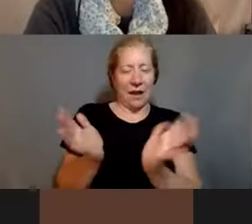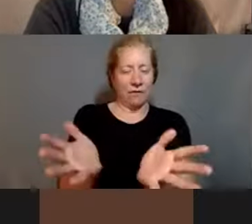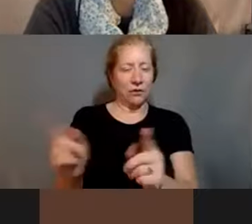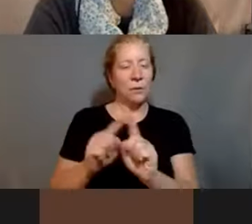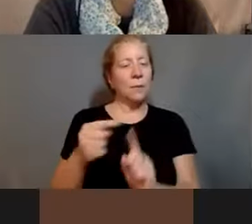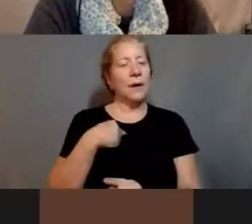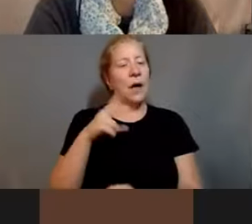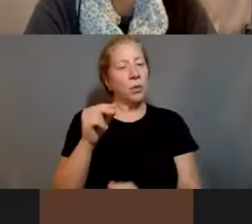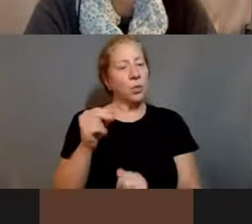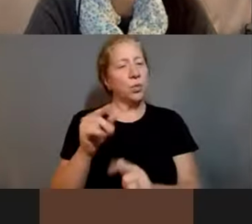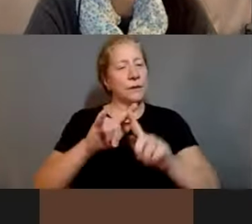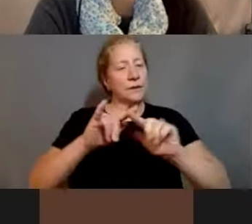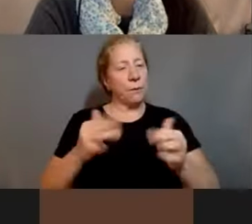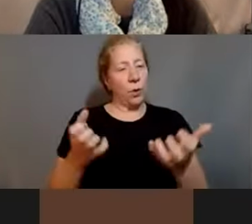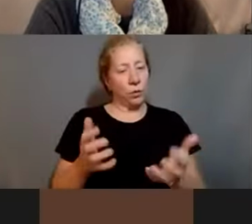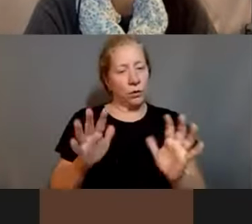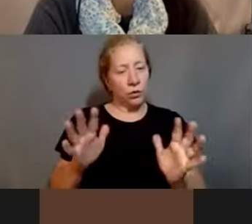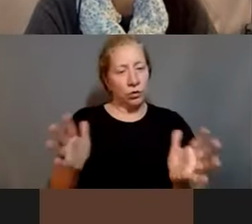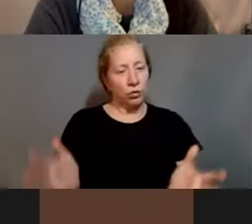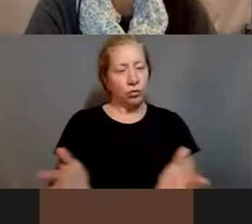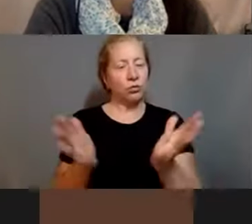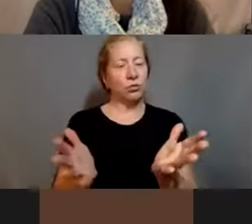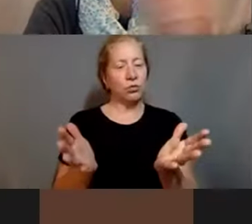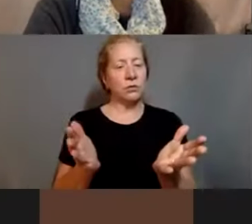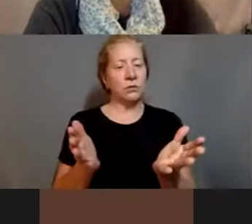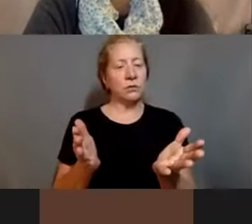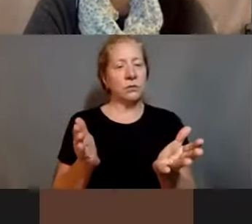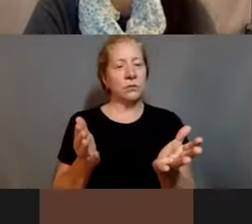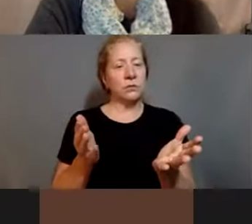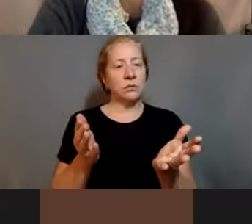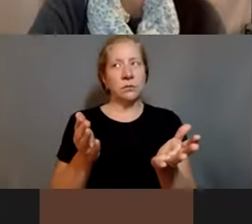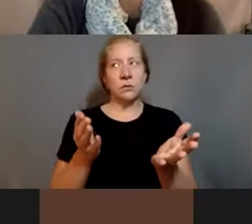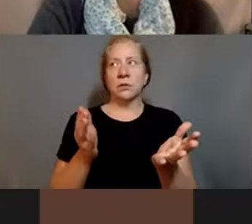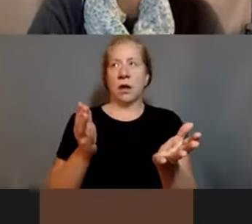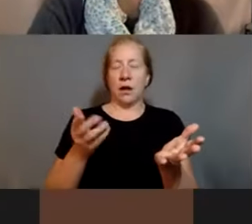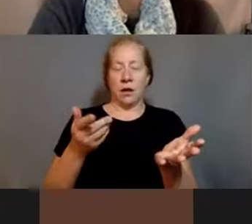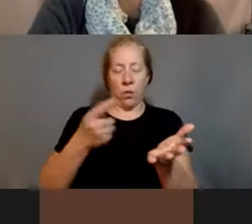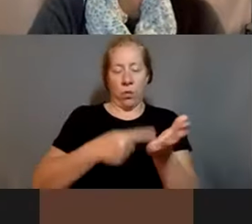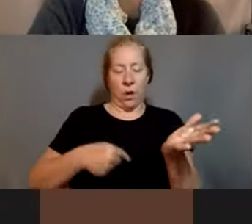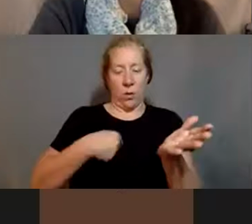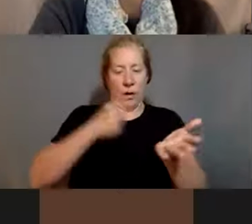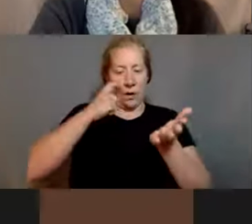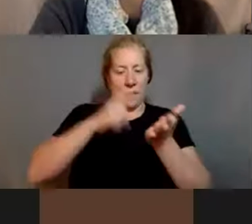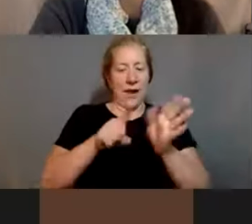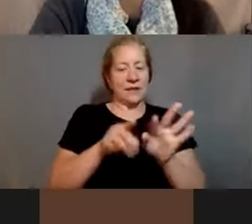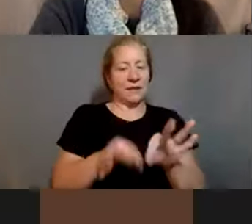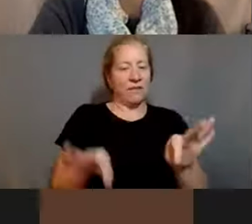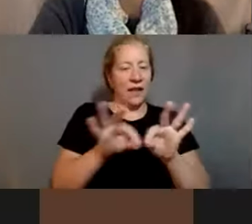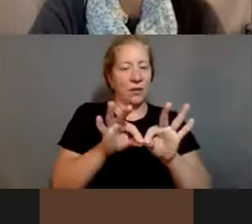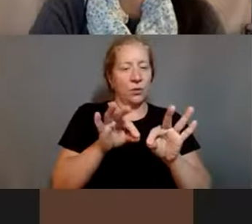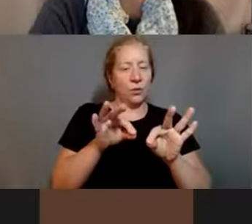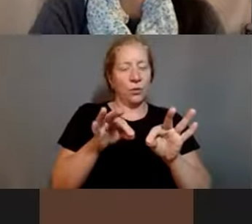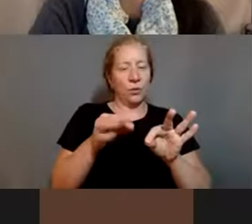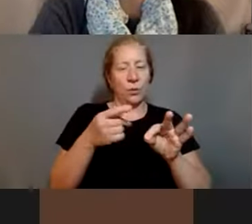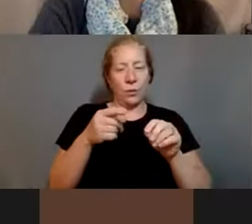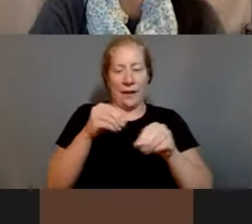to encourage us to live what we say has value in being in such a diverse environment,